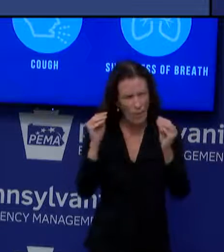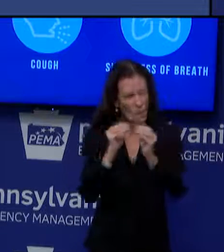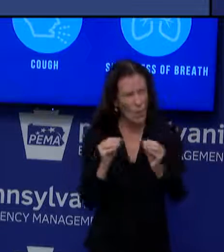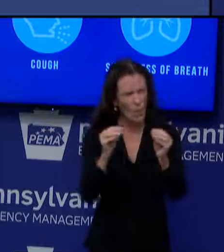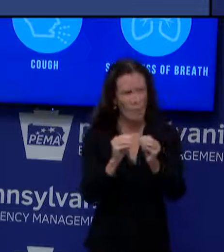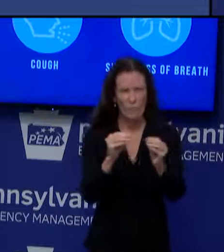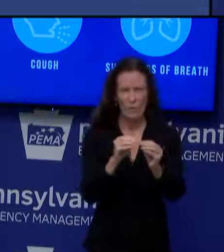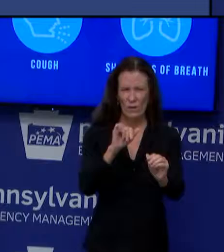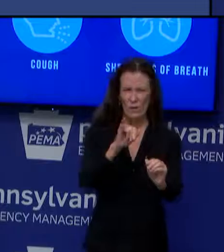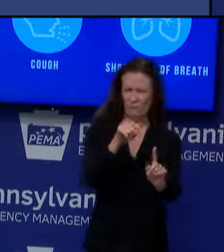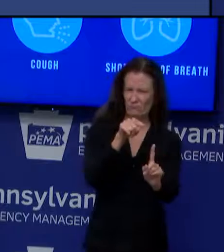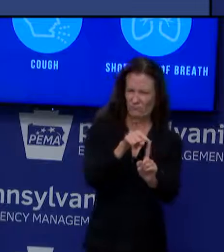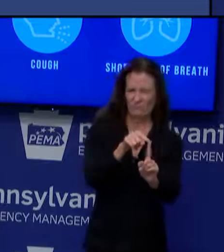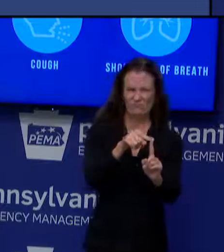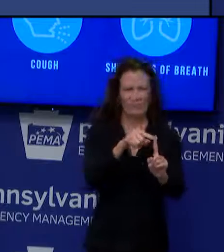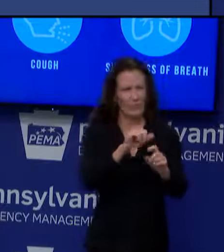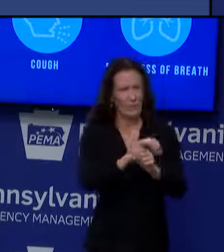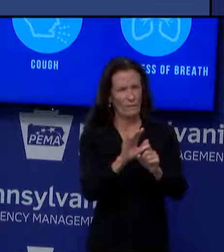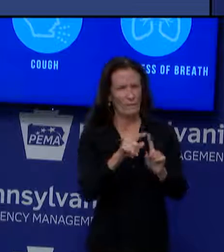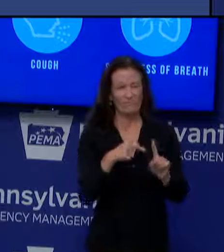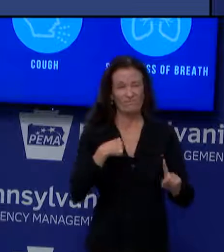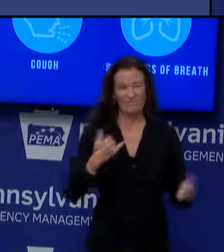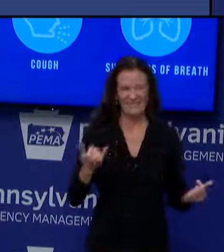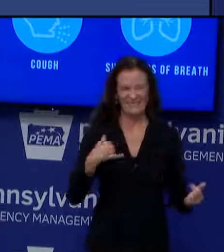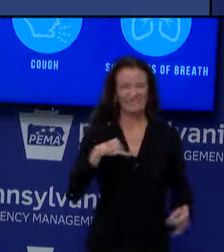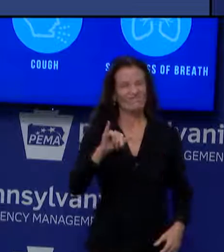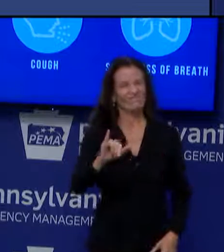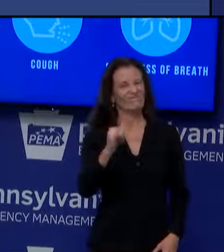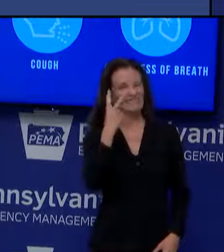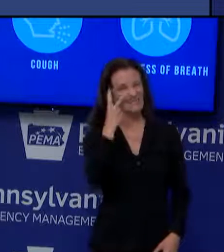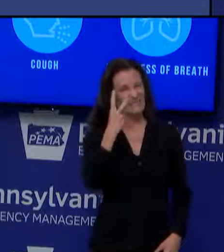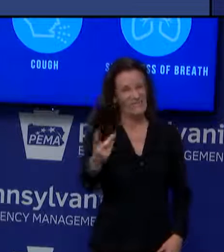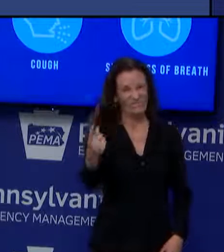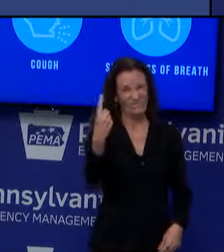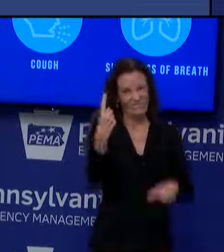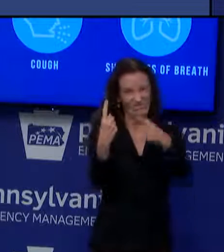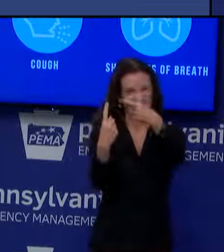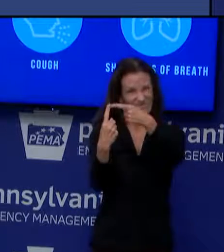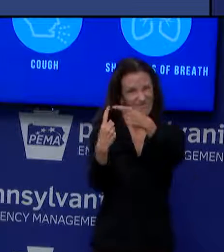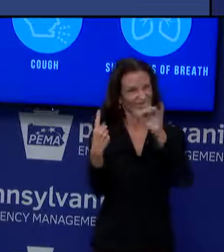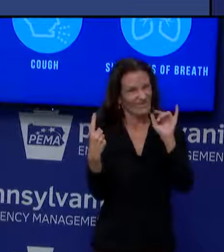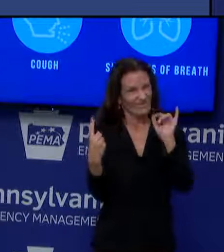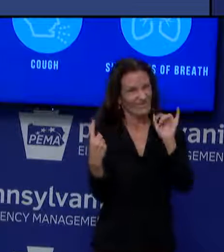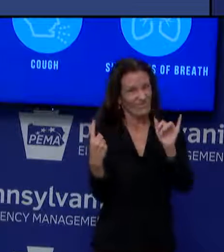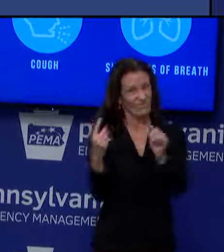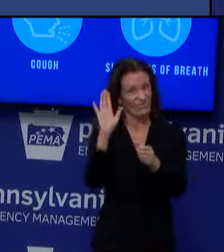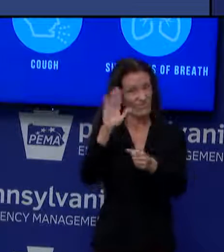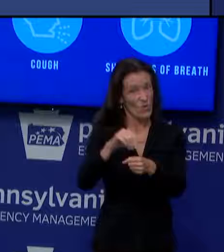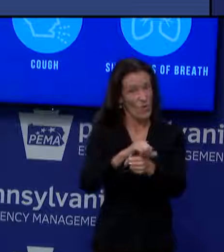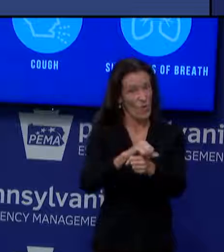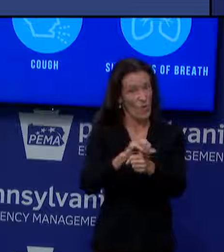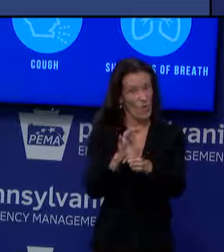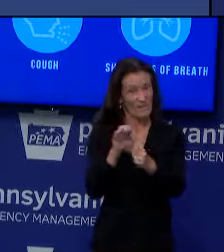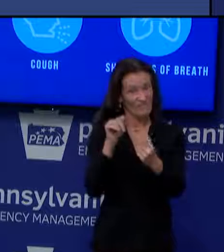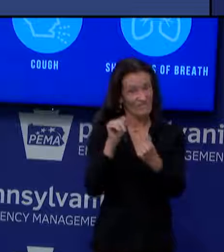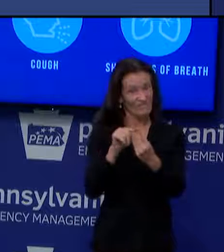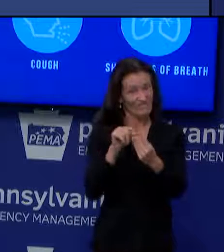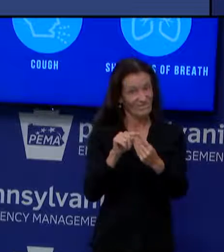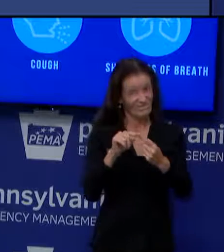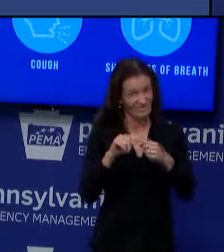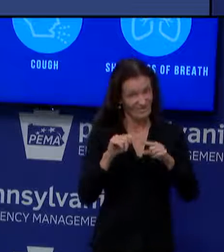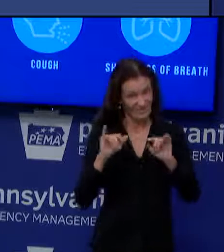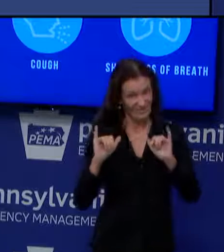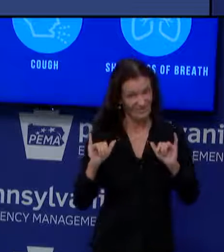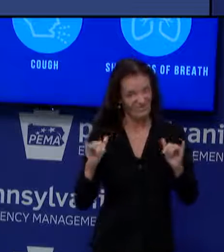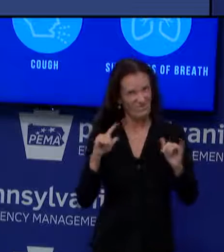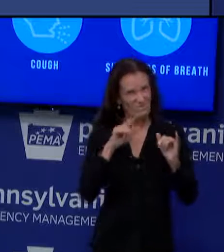certain. In this era of COVID-19, we are all interconnected. This virus does